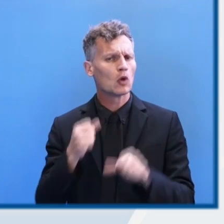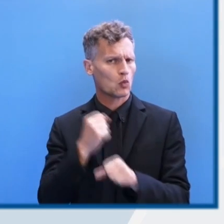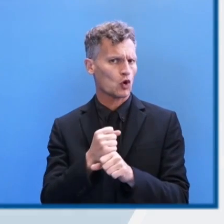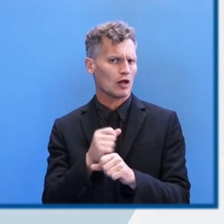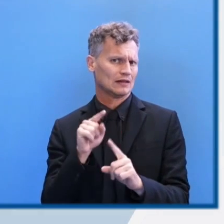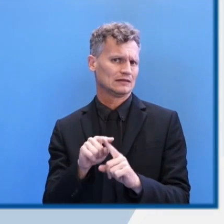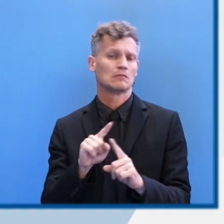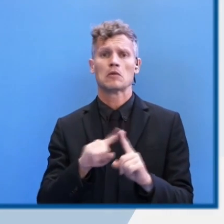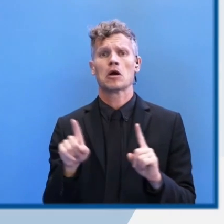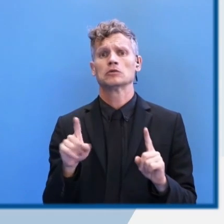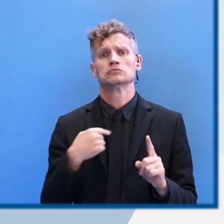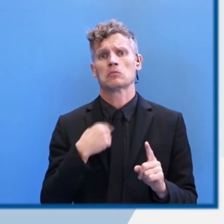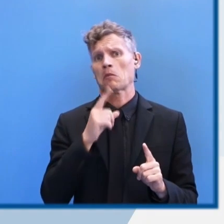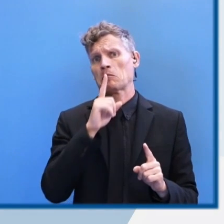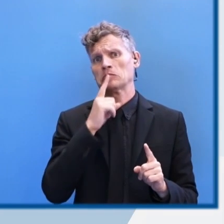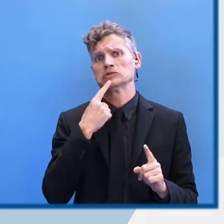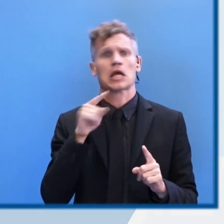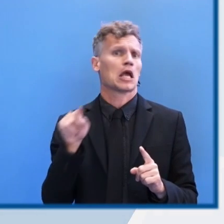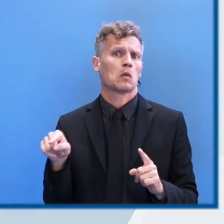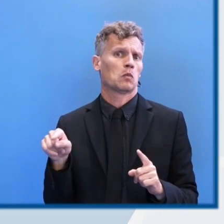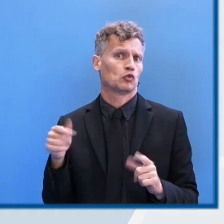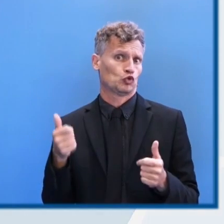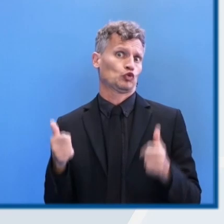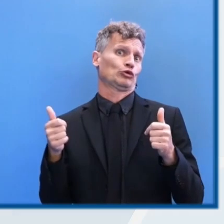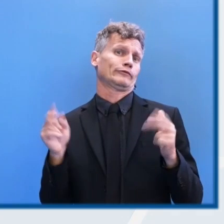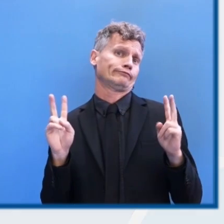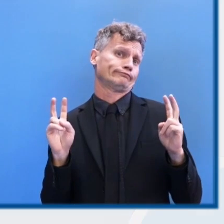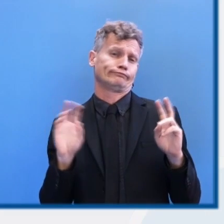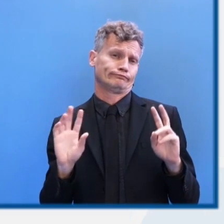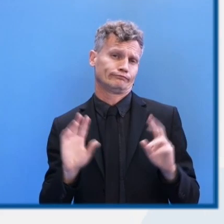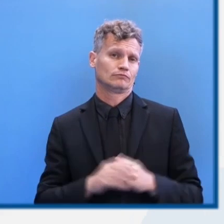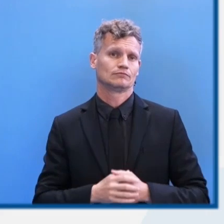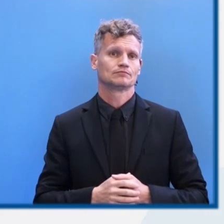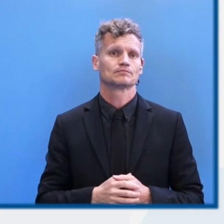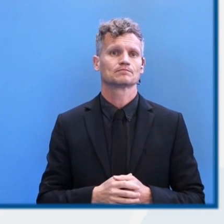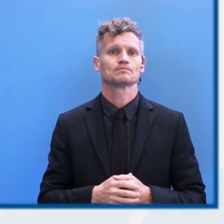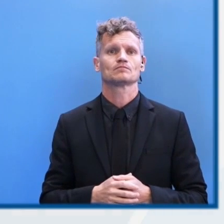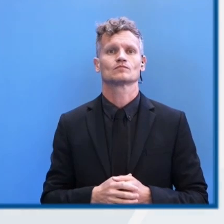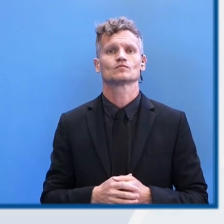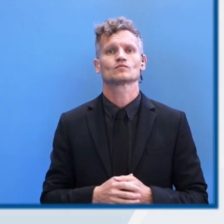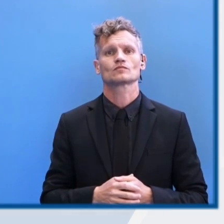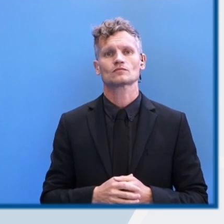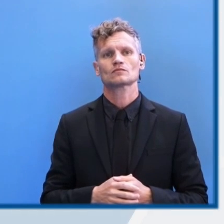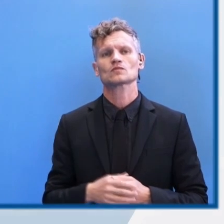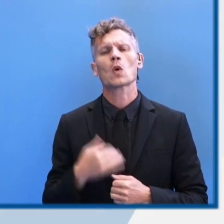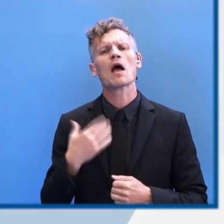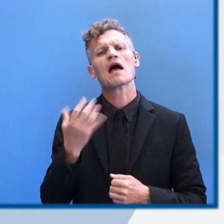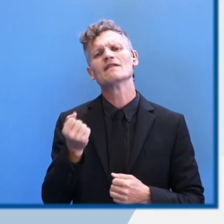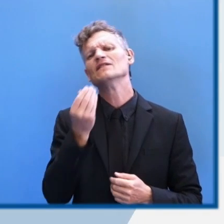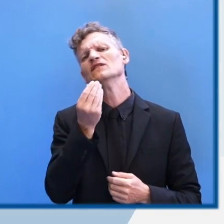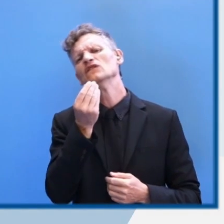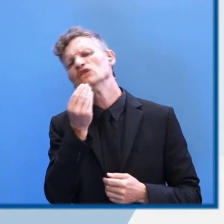say that we have gone yet very far. So I would like to mention a few challenges that we have and a